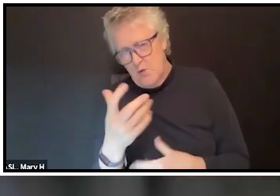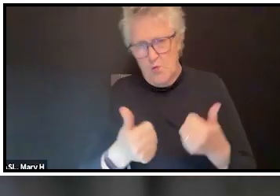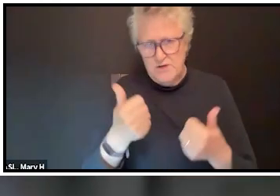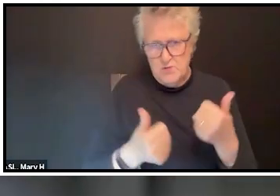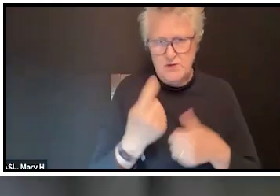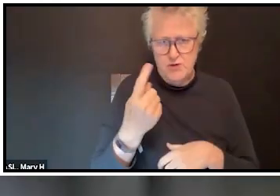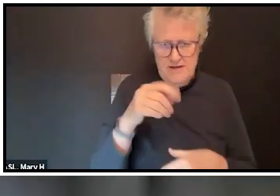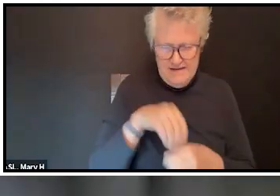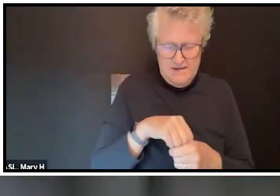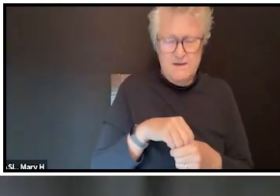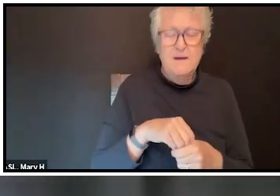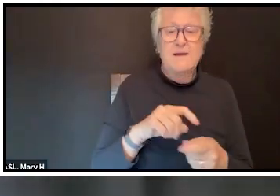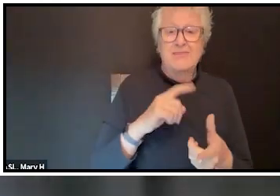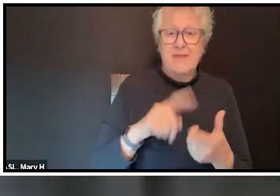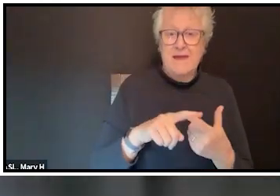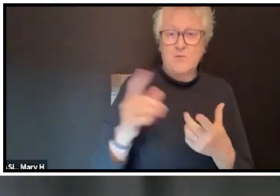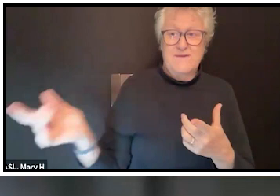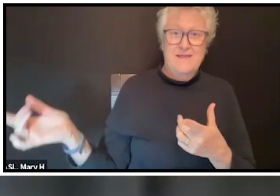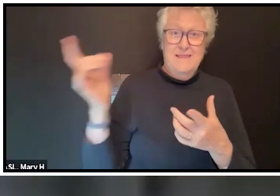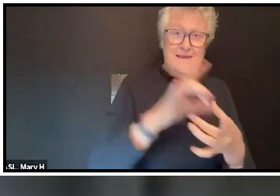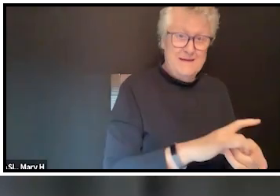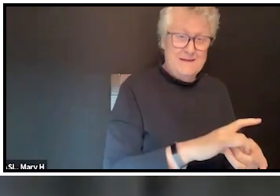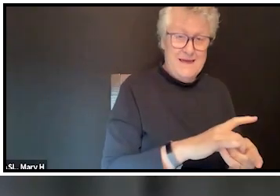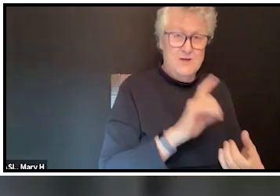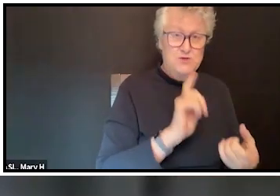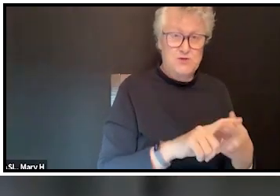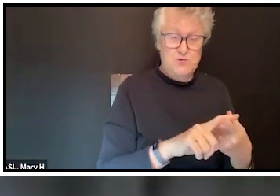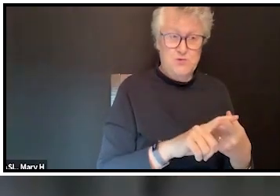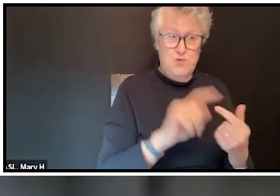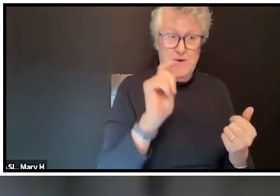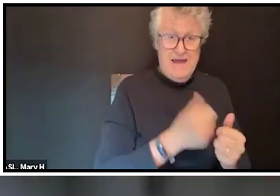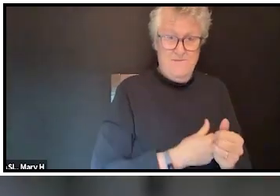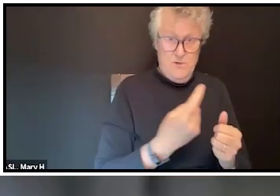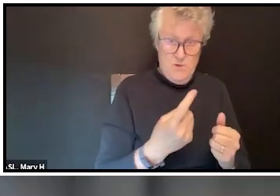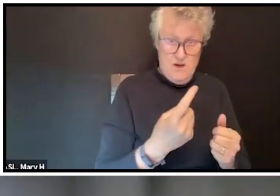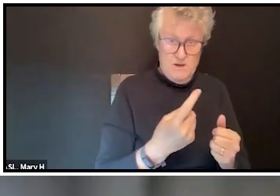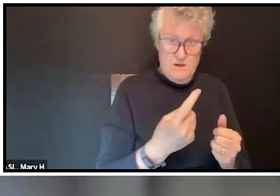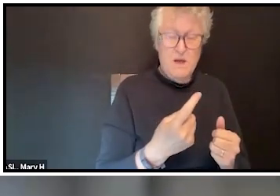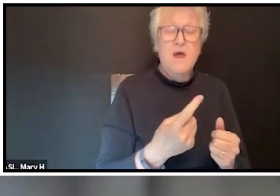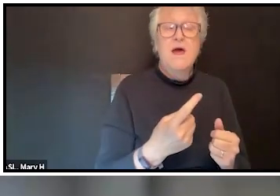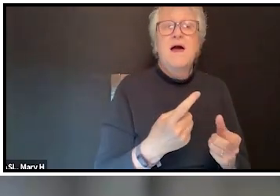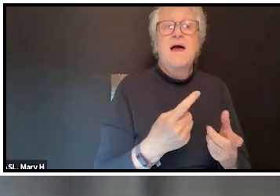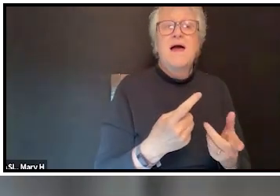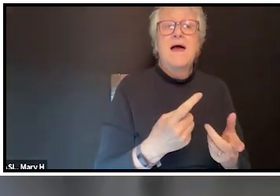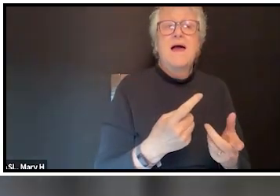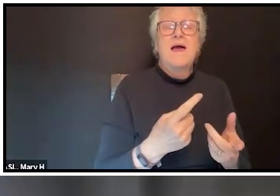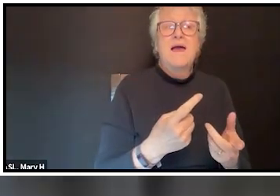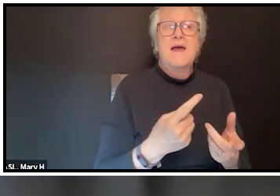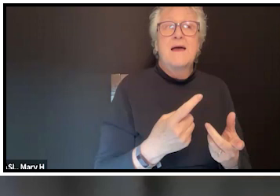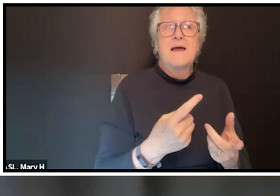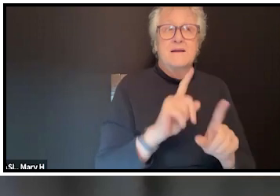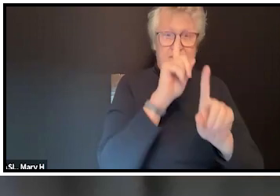to everyone who applied for technology in rounds 1 through 4. And the incentive to complete that survey was